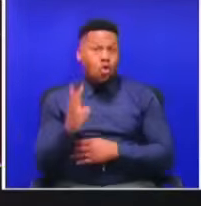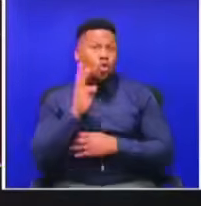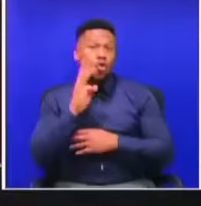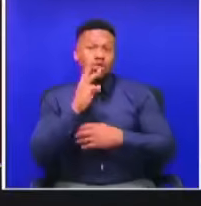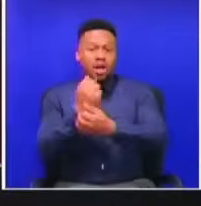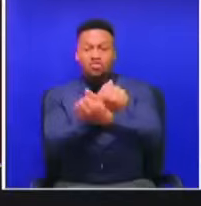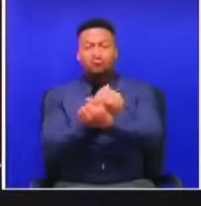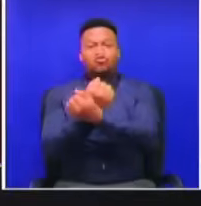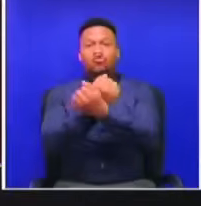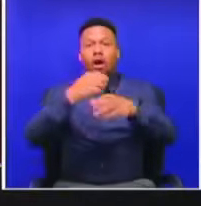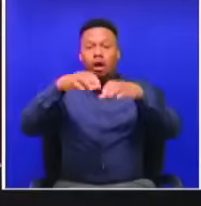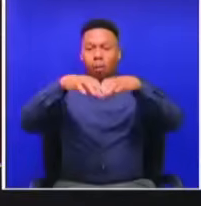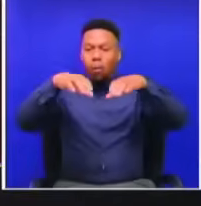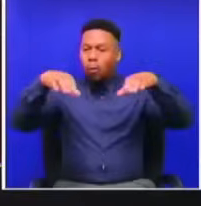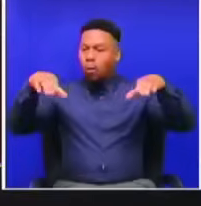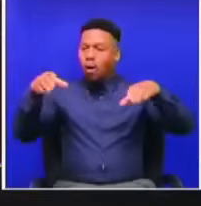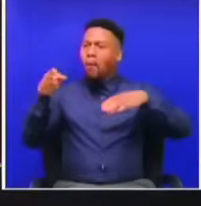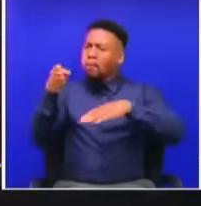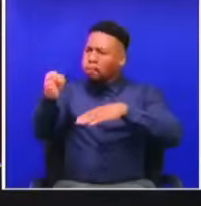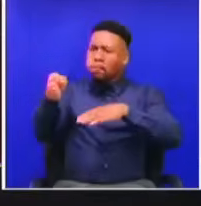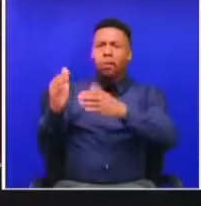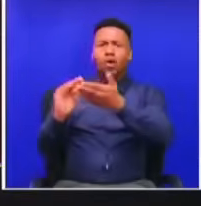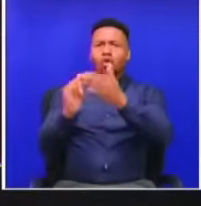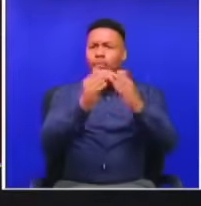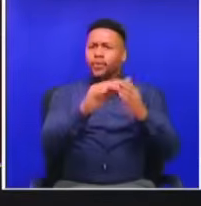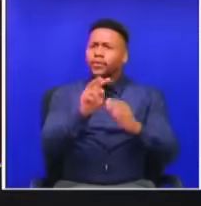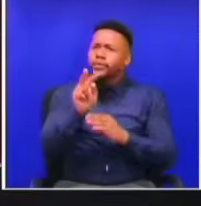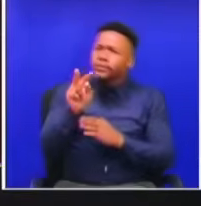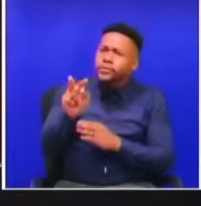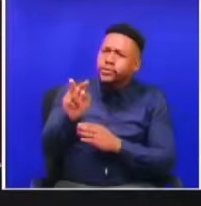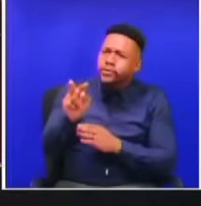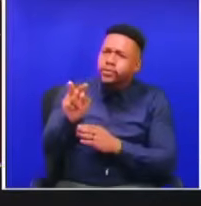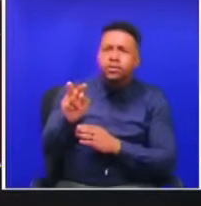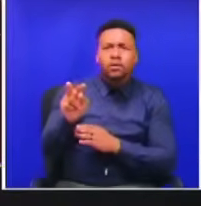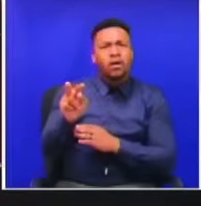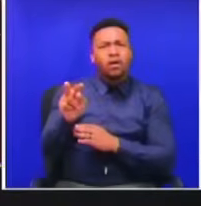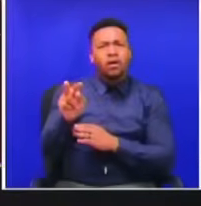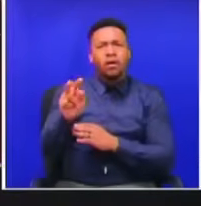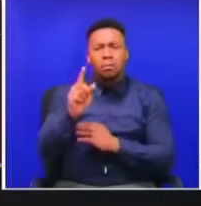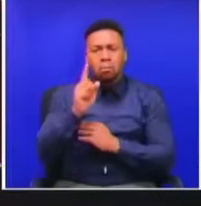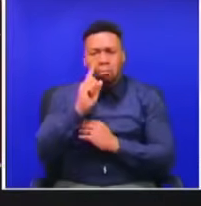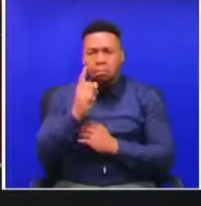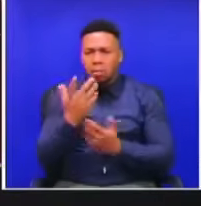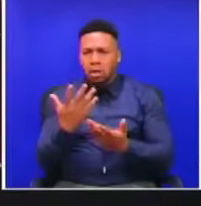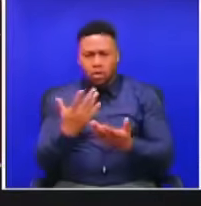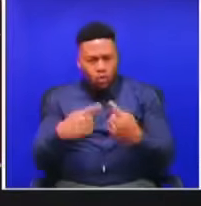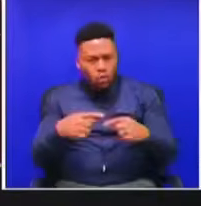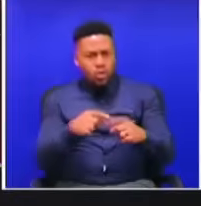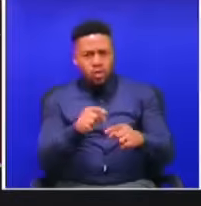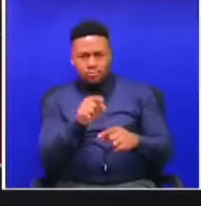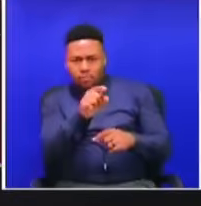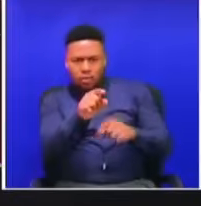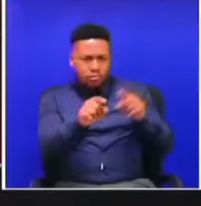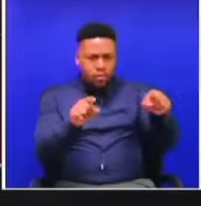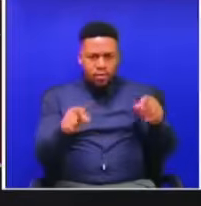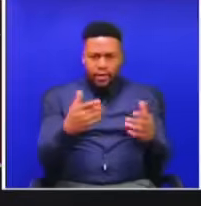own communities, and be able to point out exactly what is happening on the